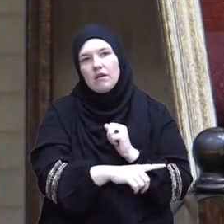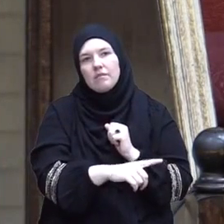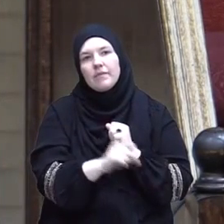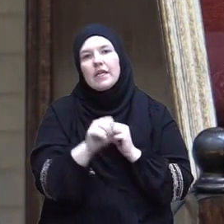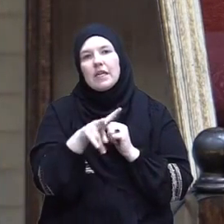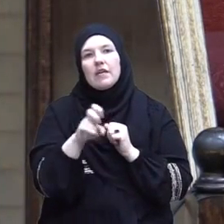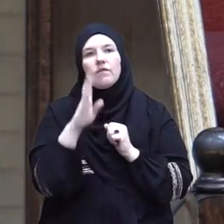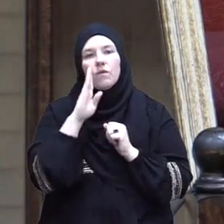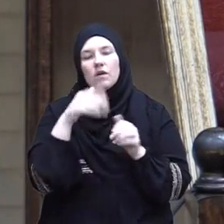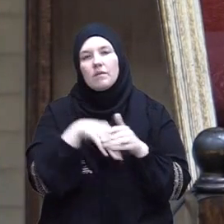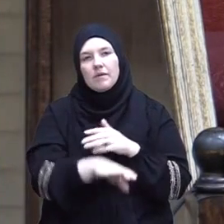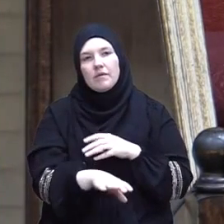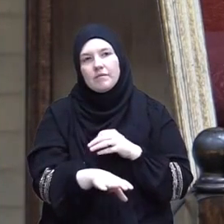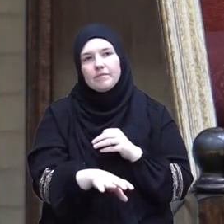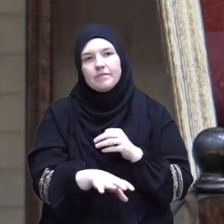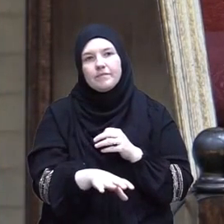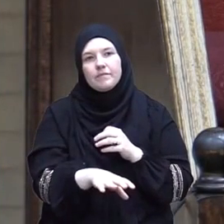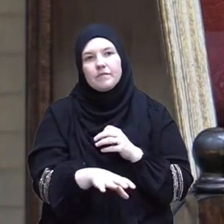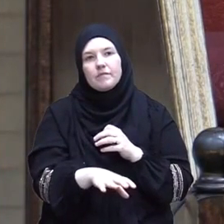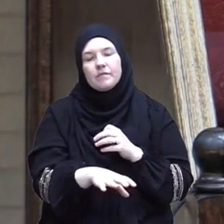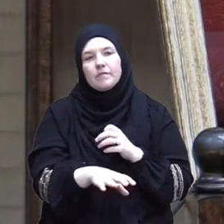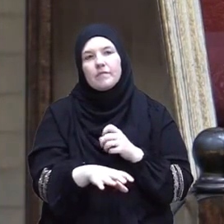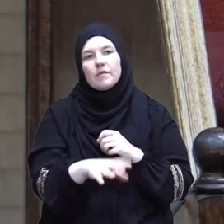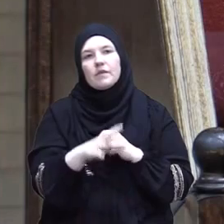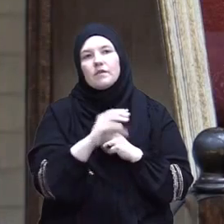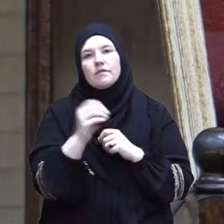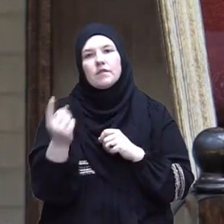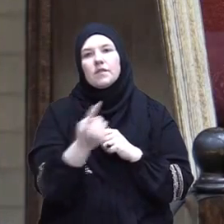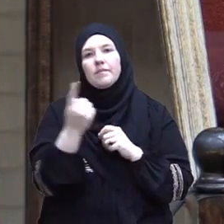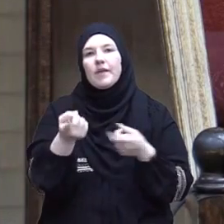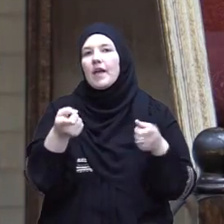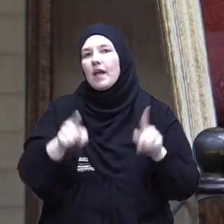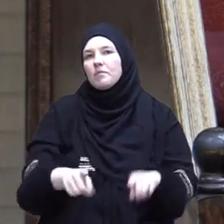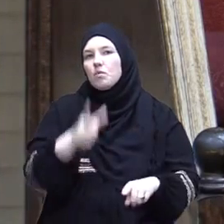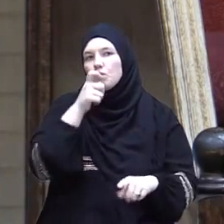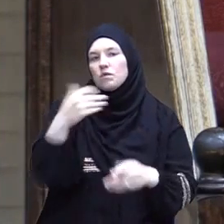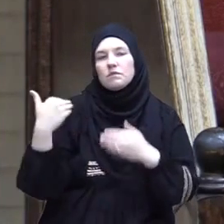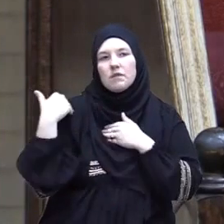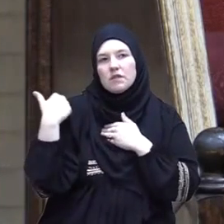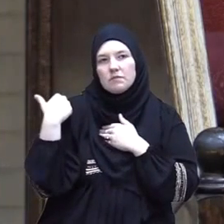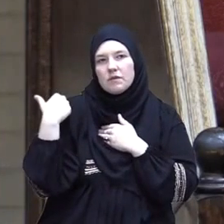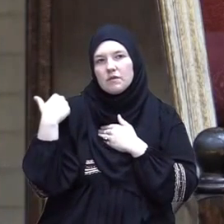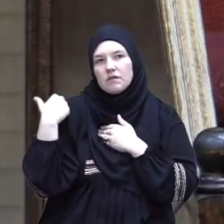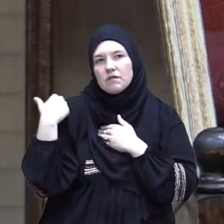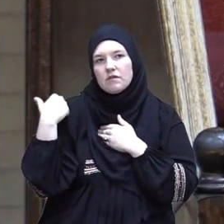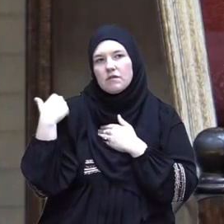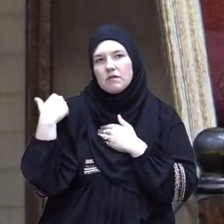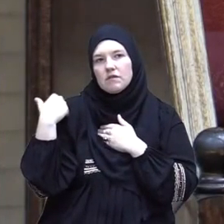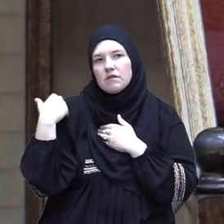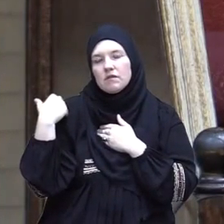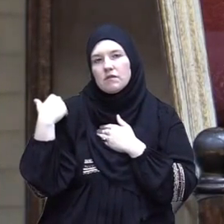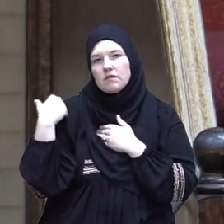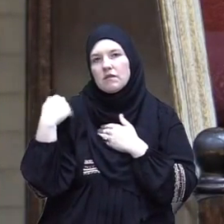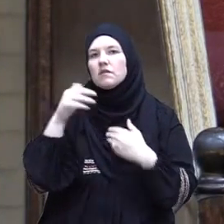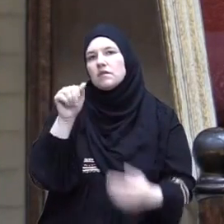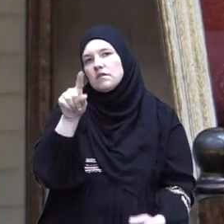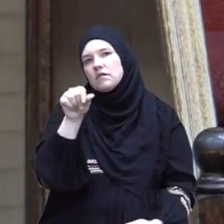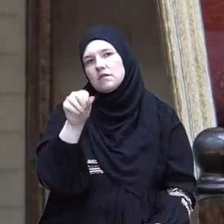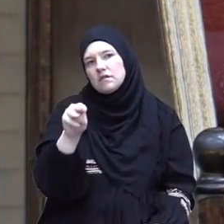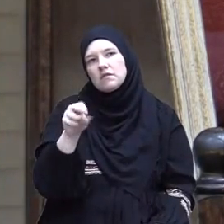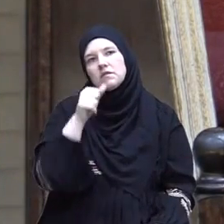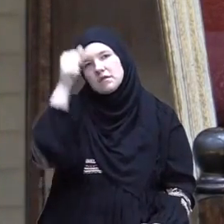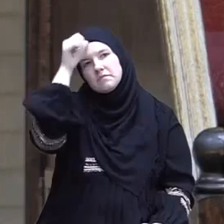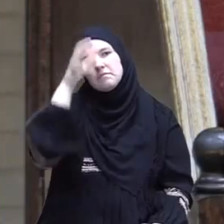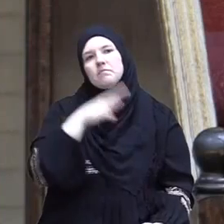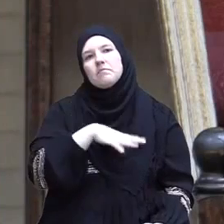Eve will come in. So if something happens, who's responsible ultimately? It's Adam. It is the